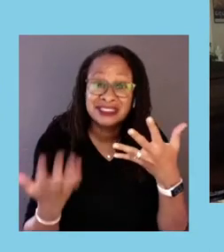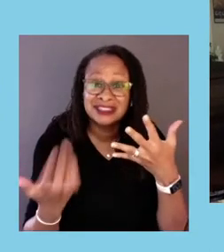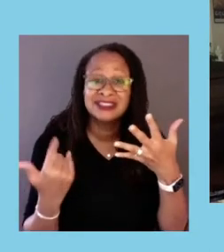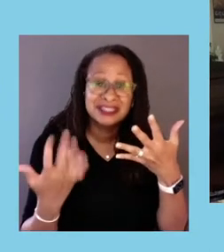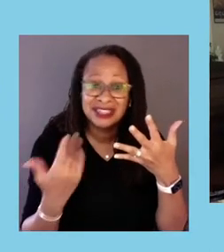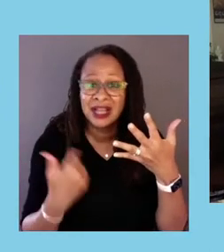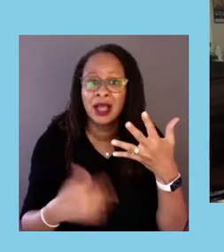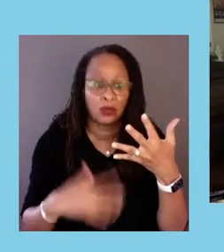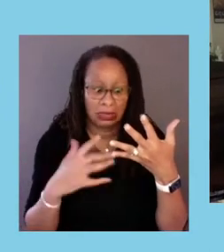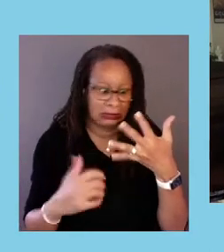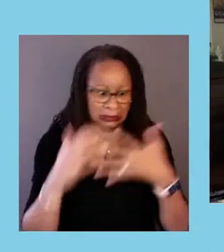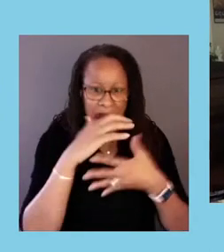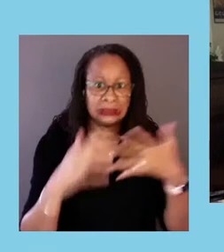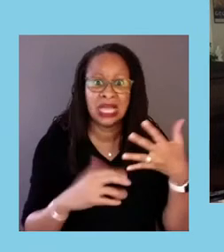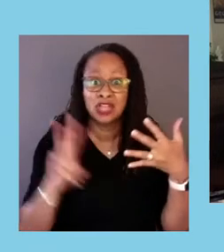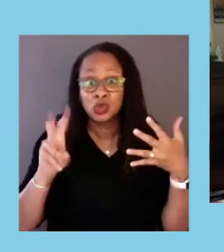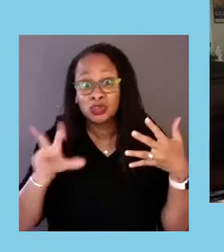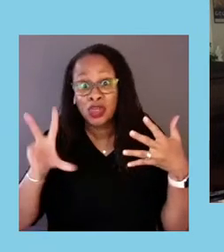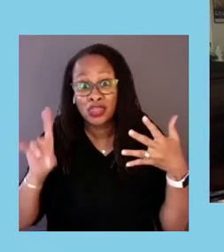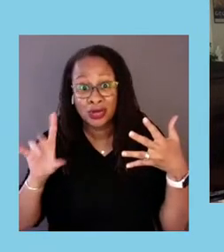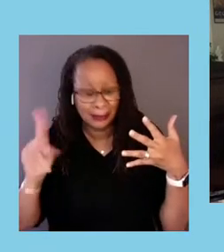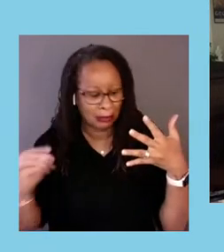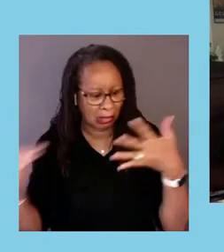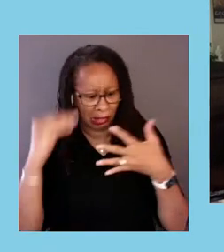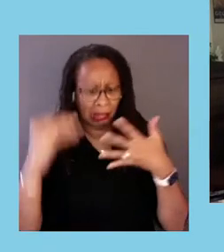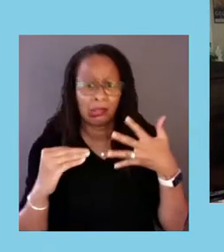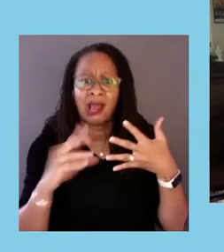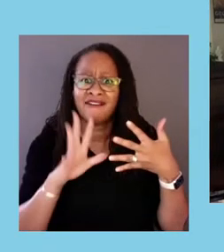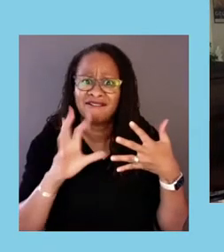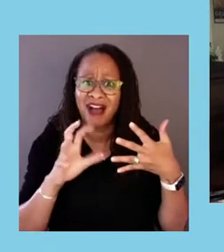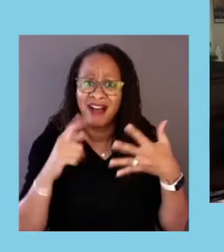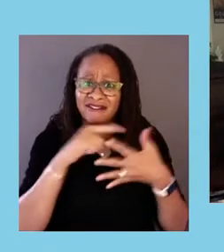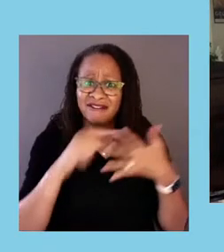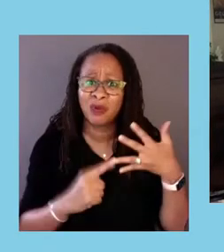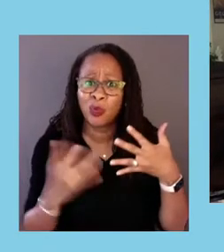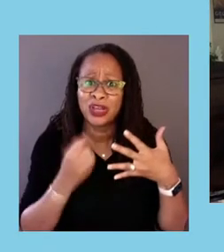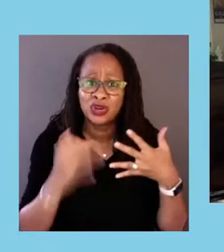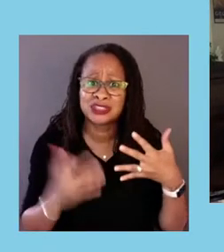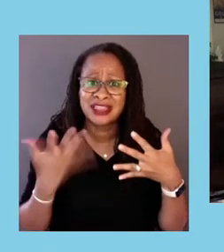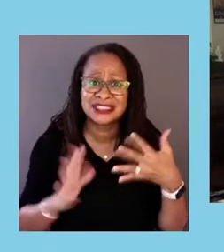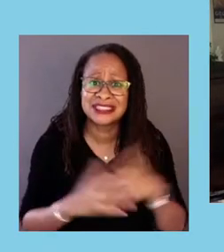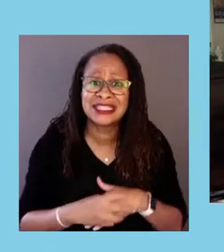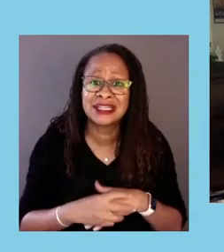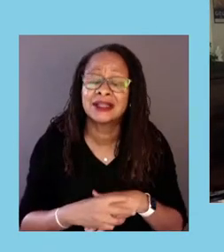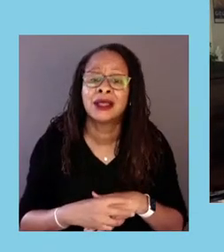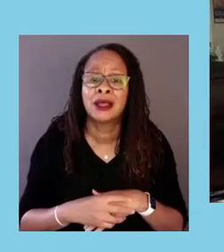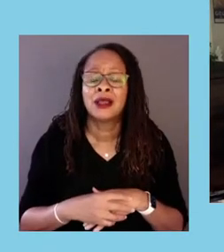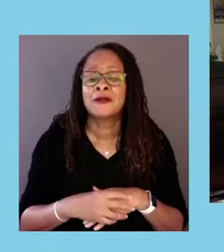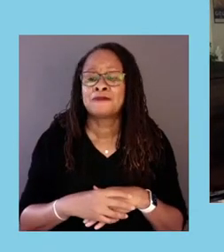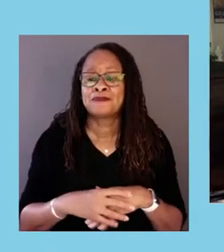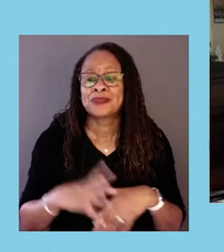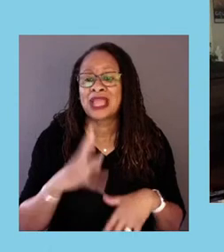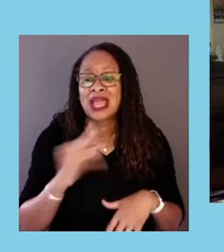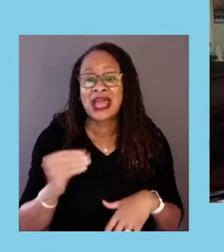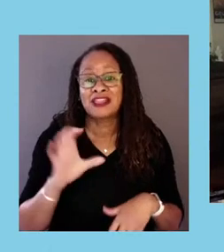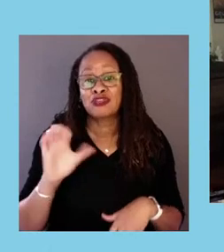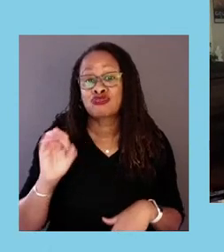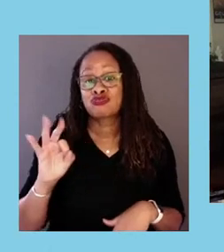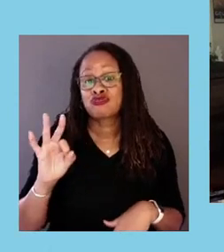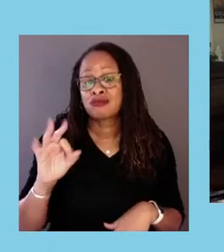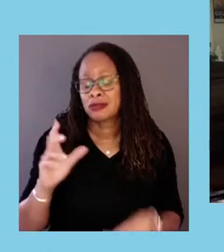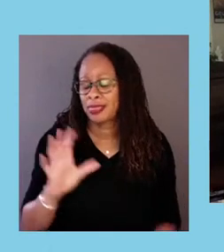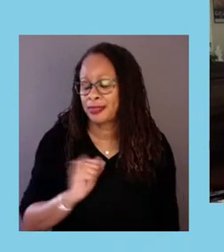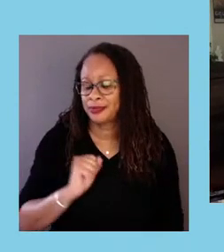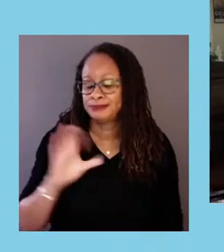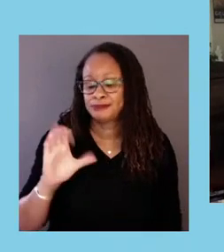slots at the end of the season, which is crazy. And the craft awards, you know, most of